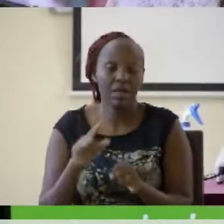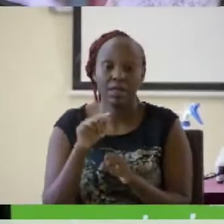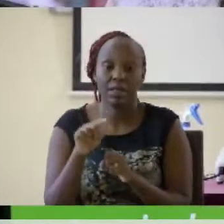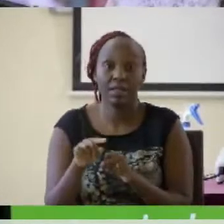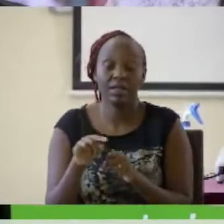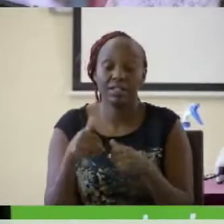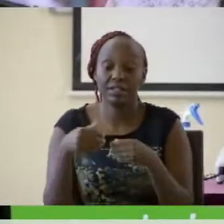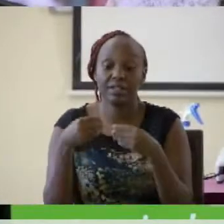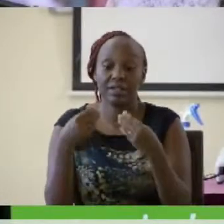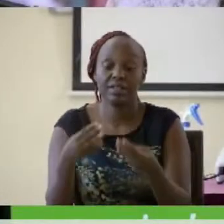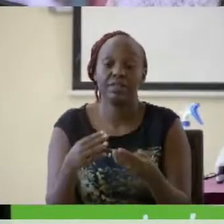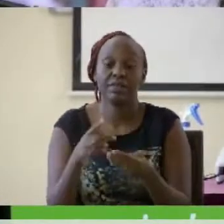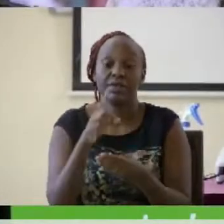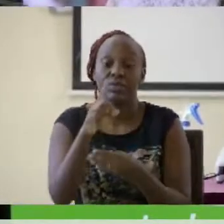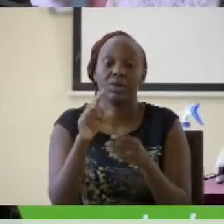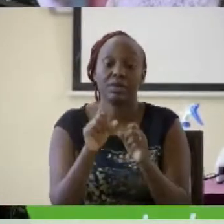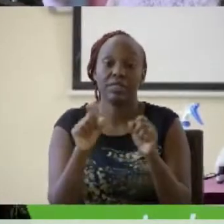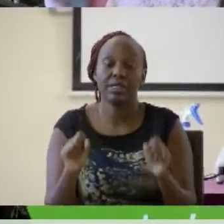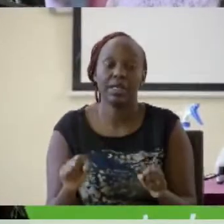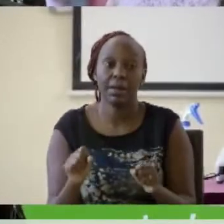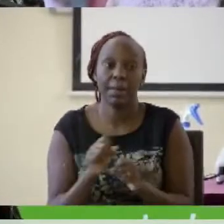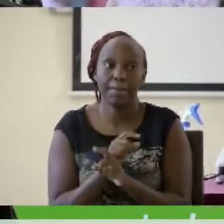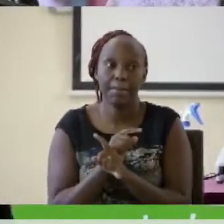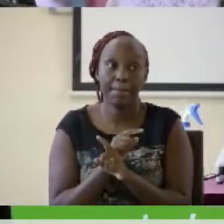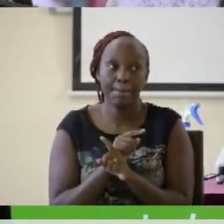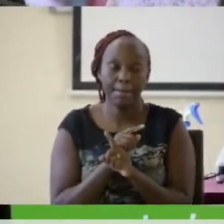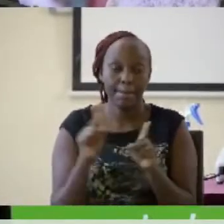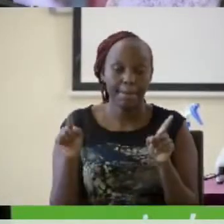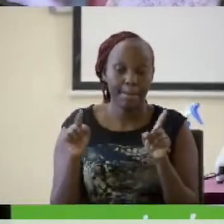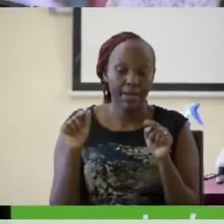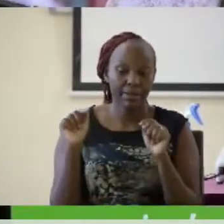one system, and yet it is